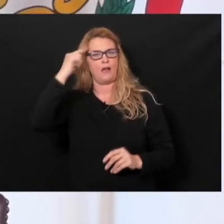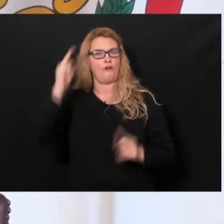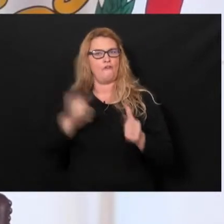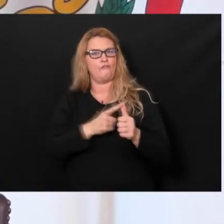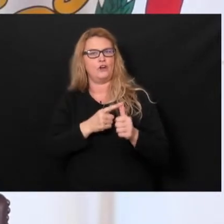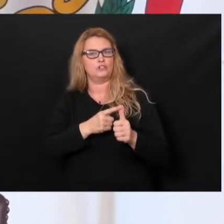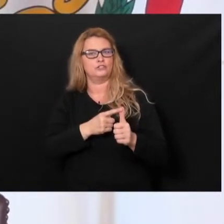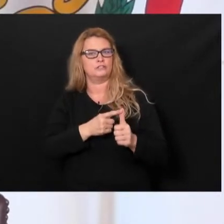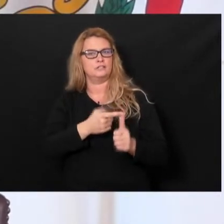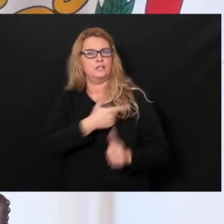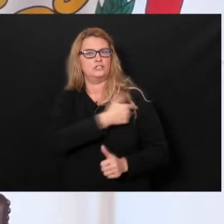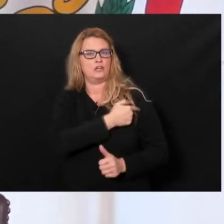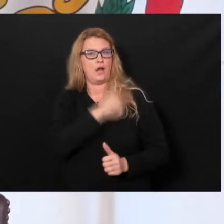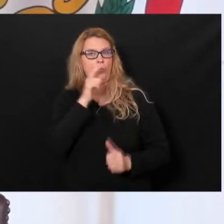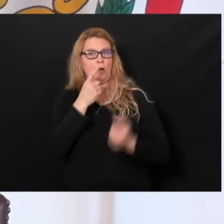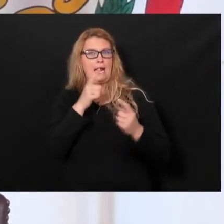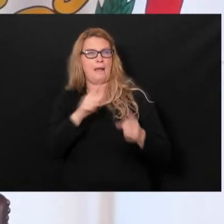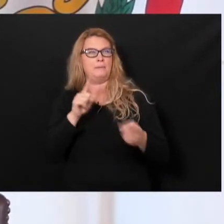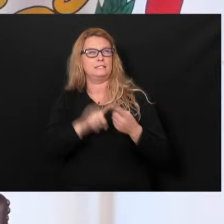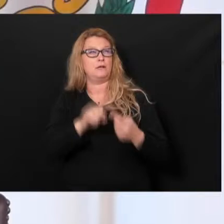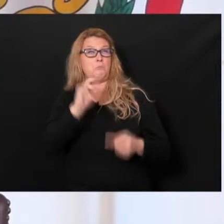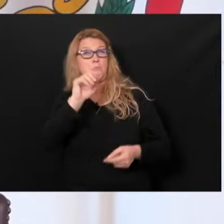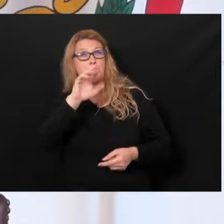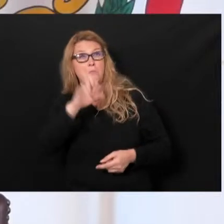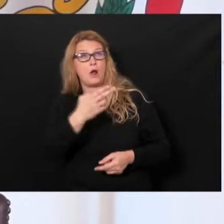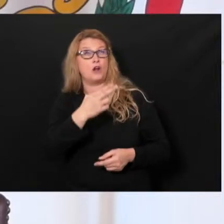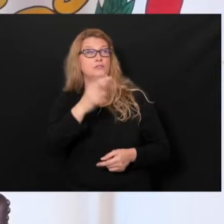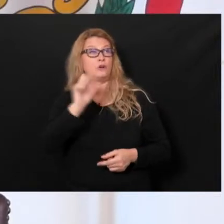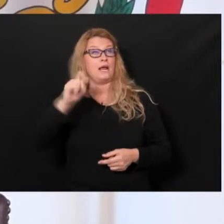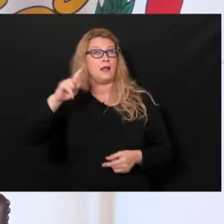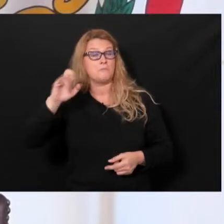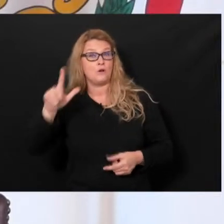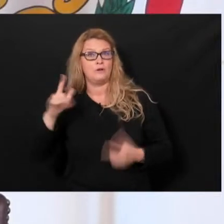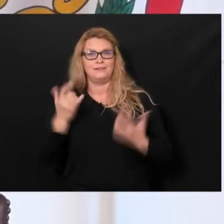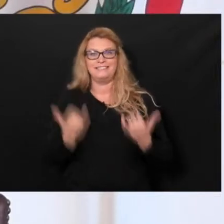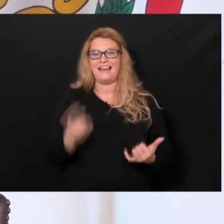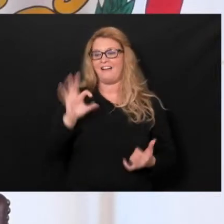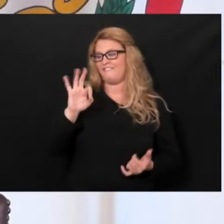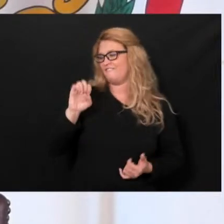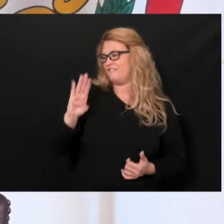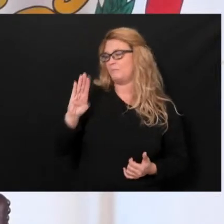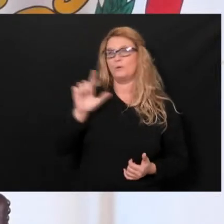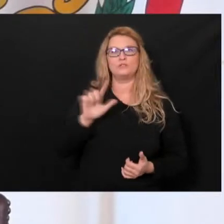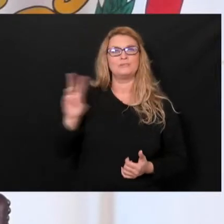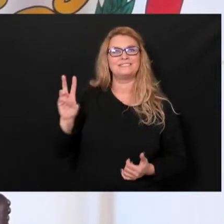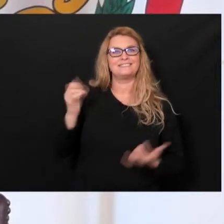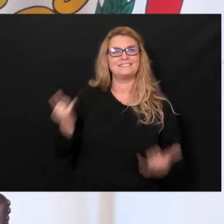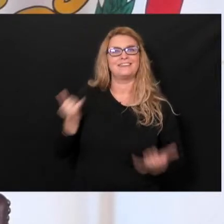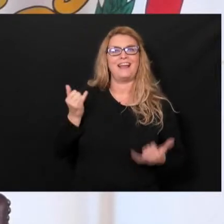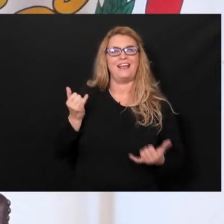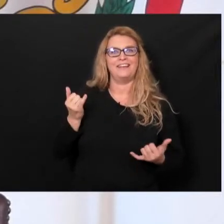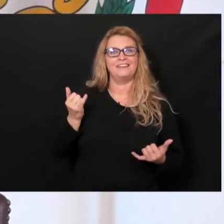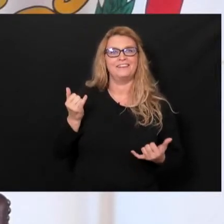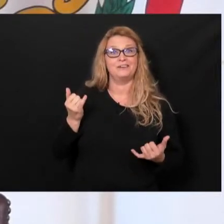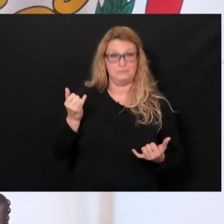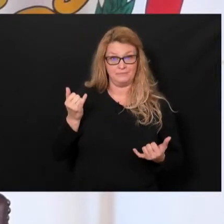of March or early April. Well, it's February the 26th, I think. And